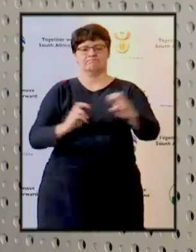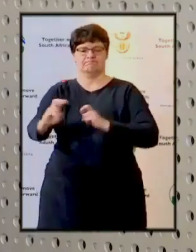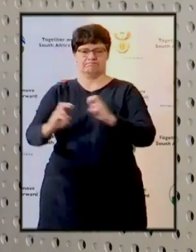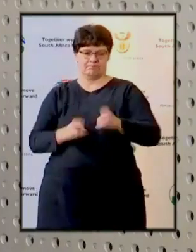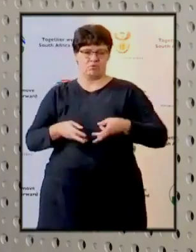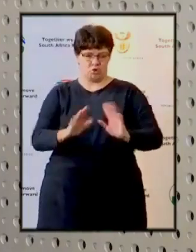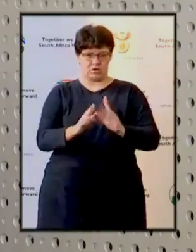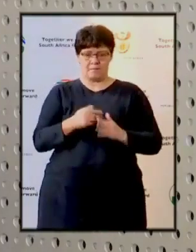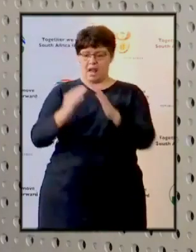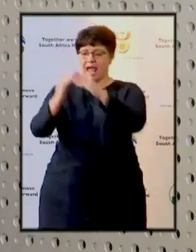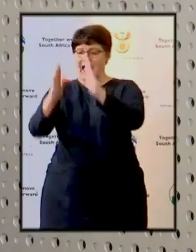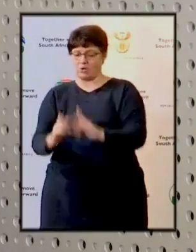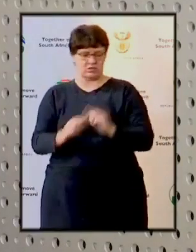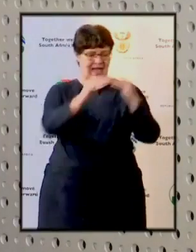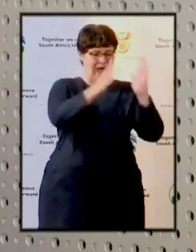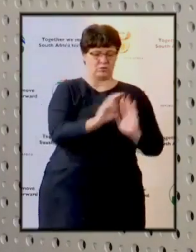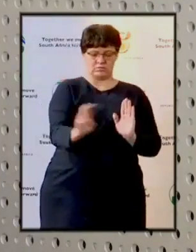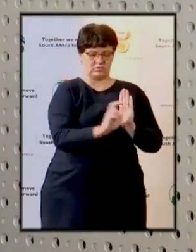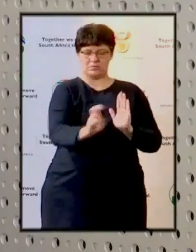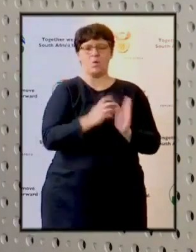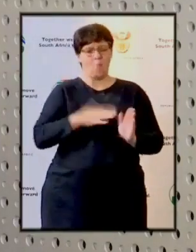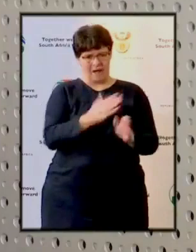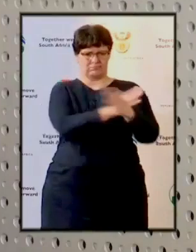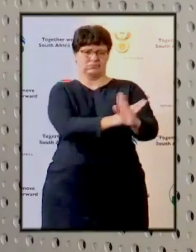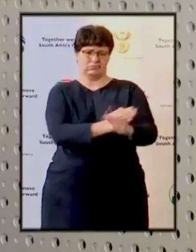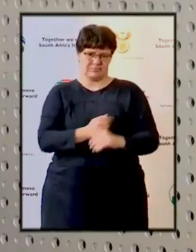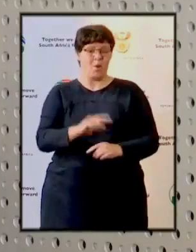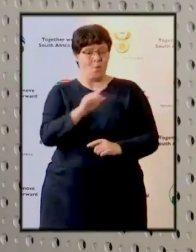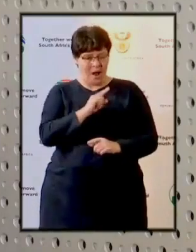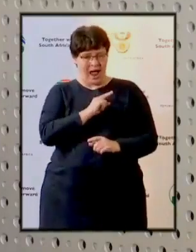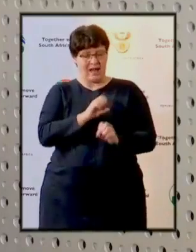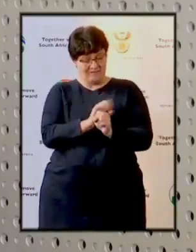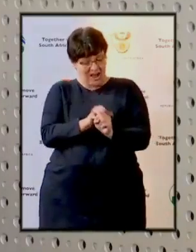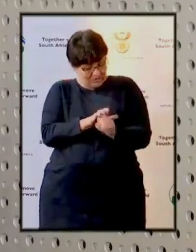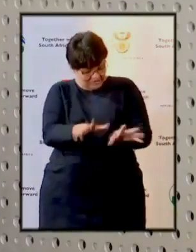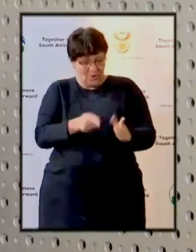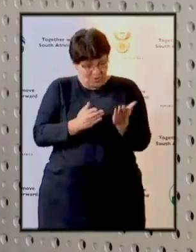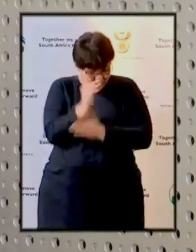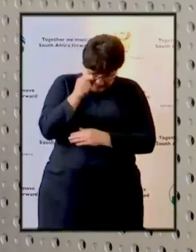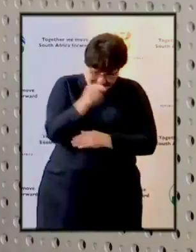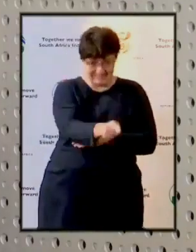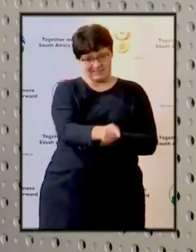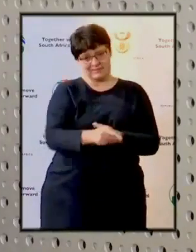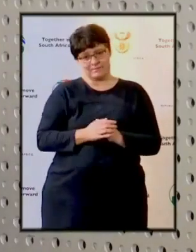one household to another household, because that's how the virus spreads.